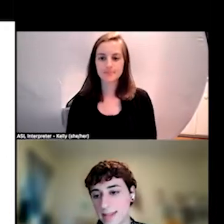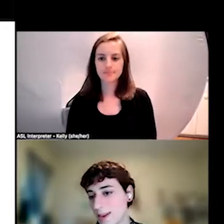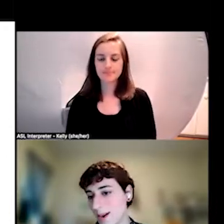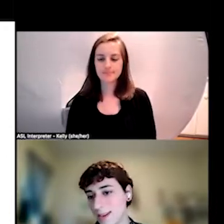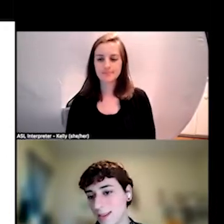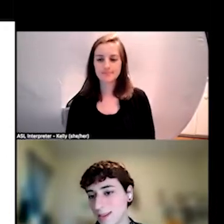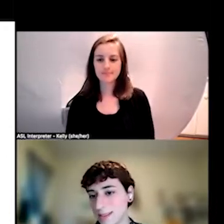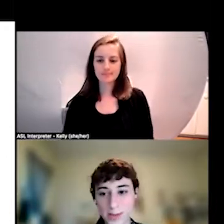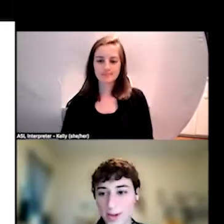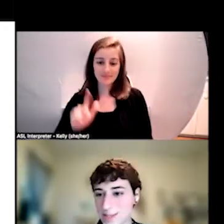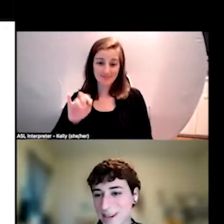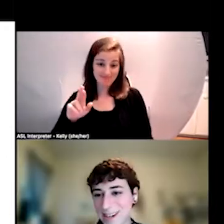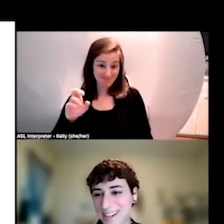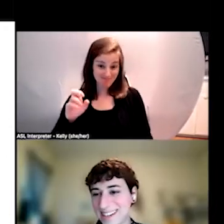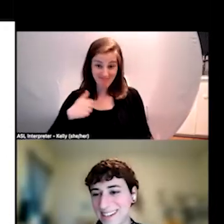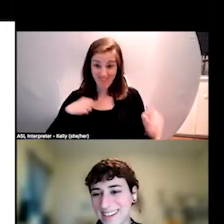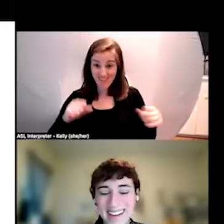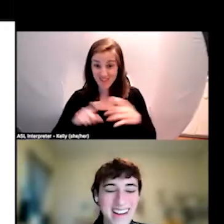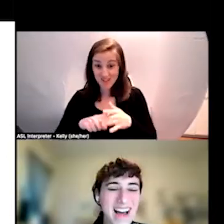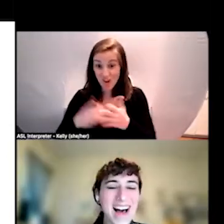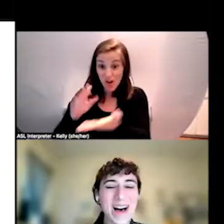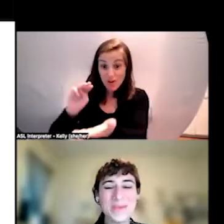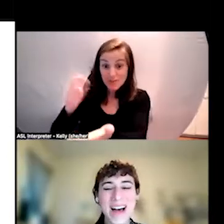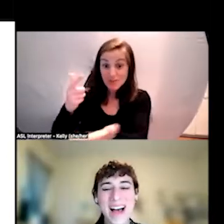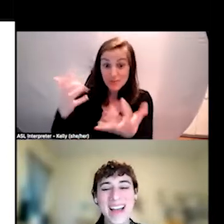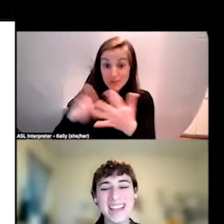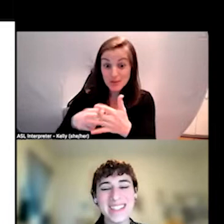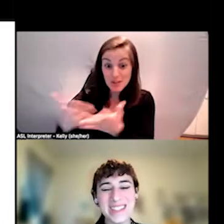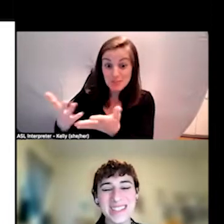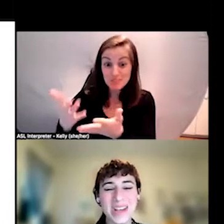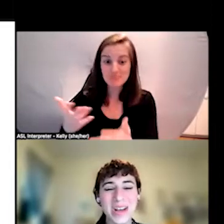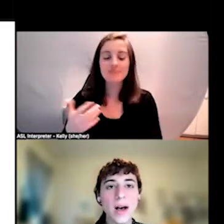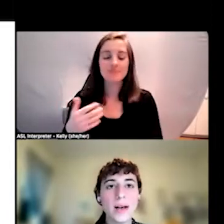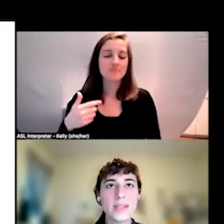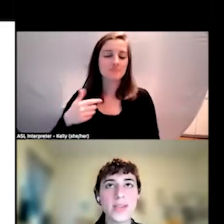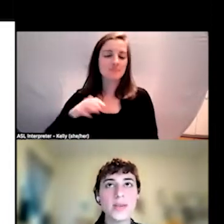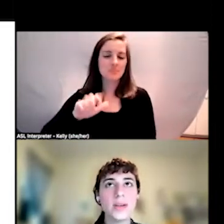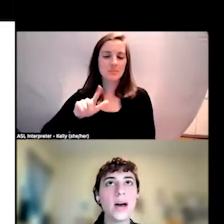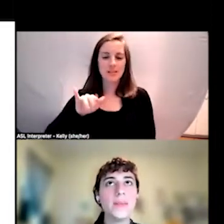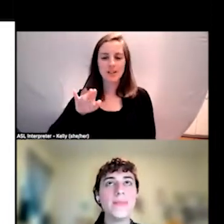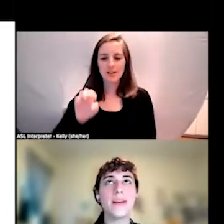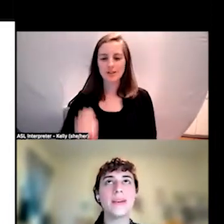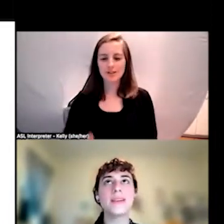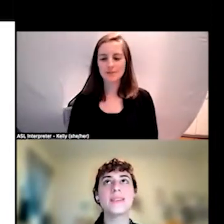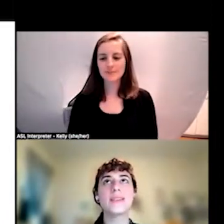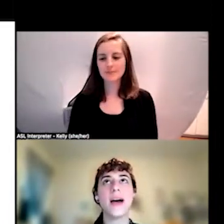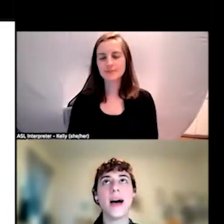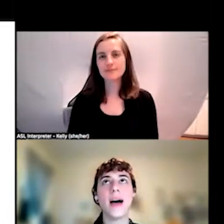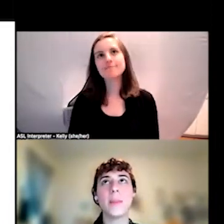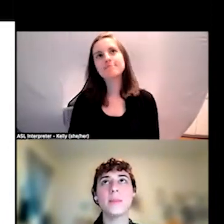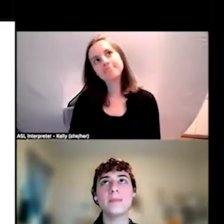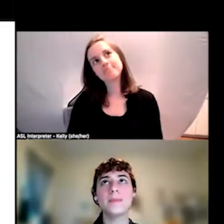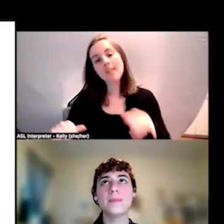I can start, or if you want to start. I guess, so common barriers,